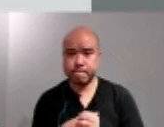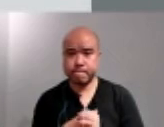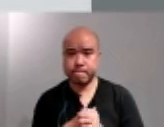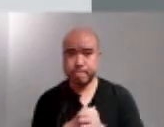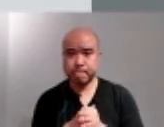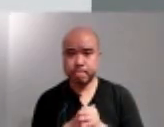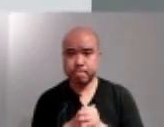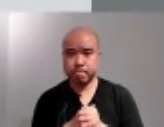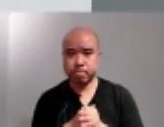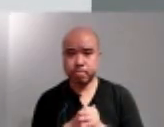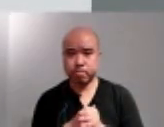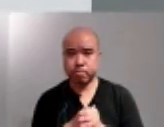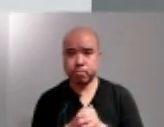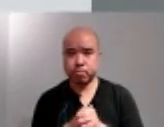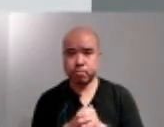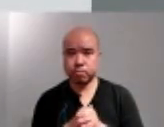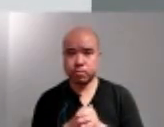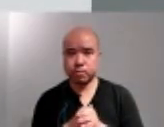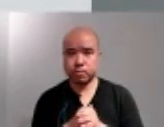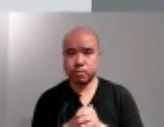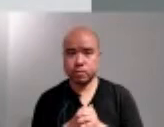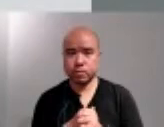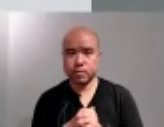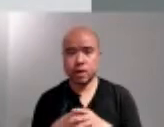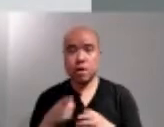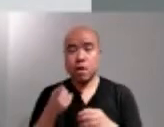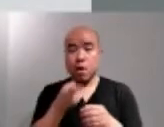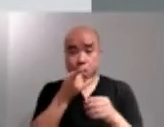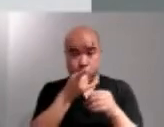the company's ultimate vision and social values.